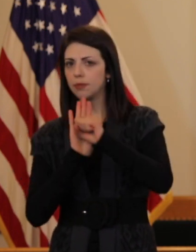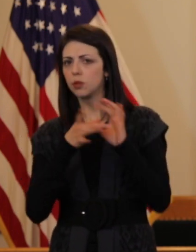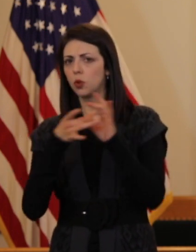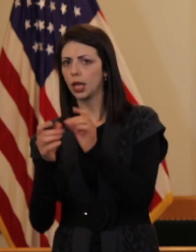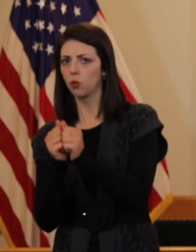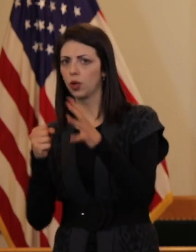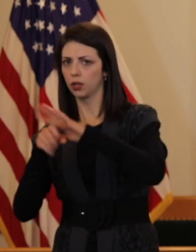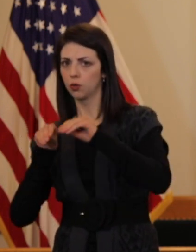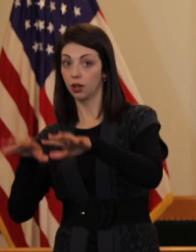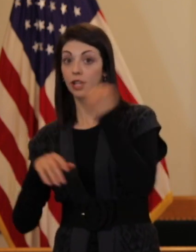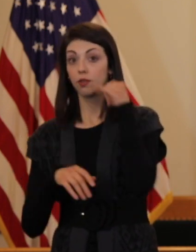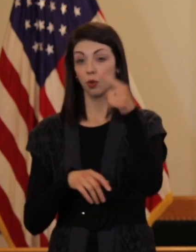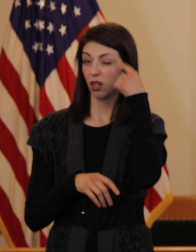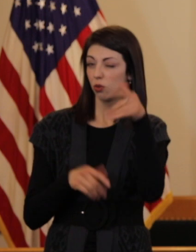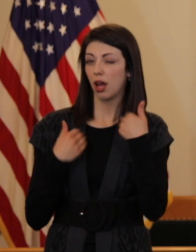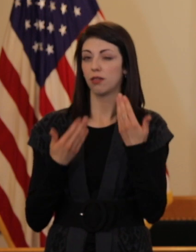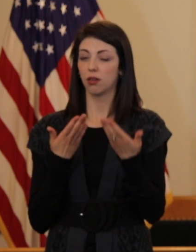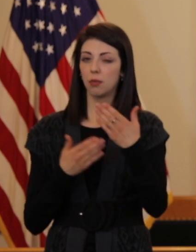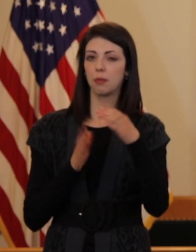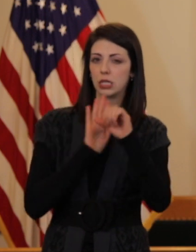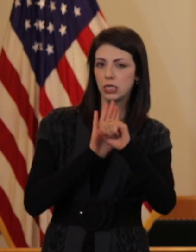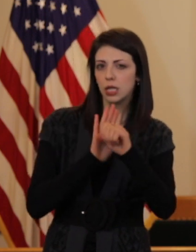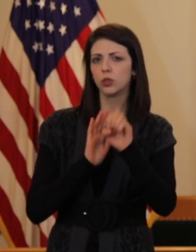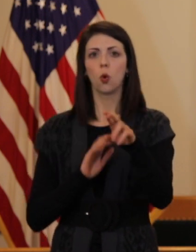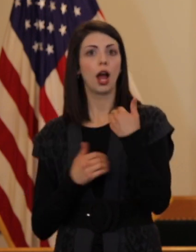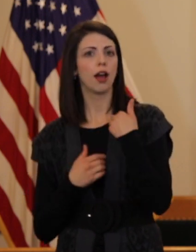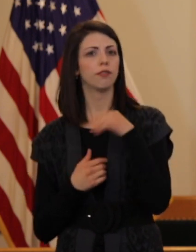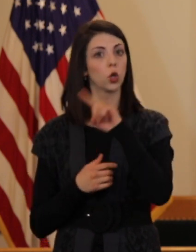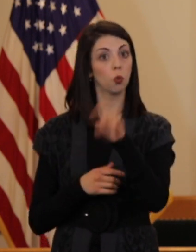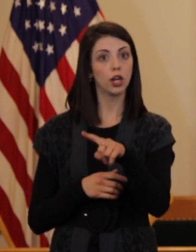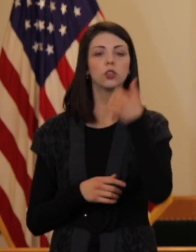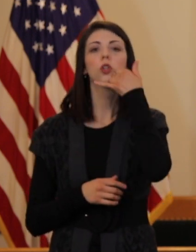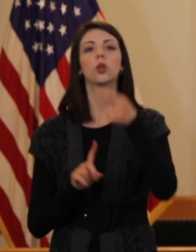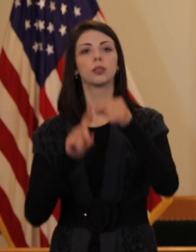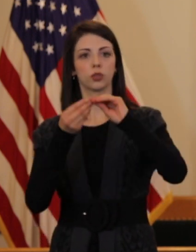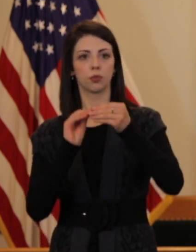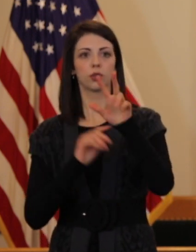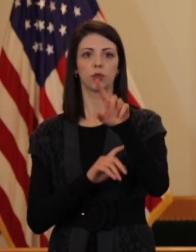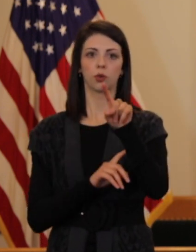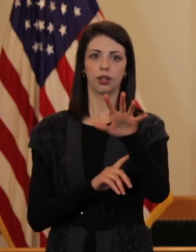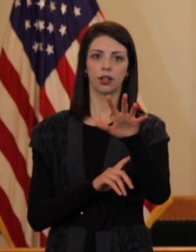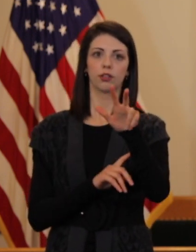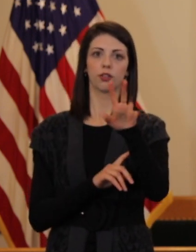you have symptoms, or if you have questions, please call the Health Department's hotline at